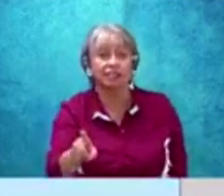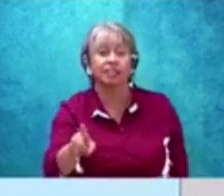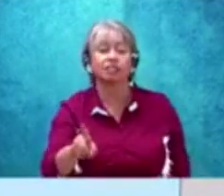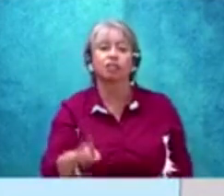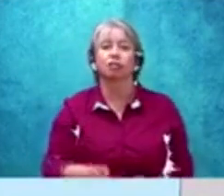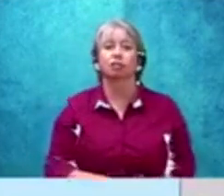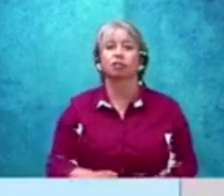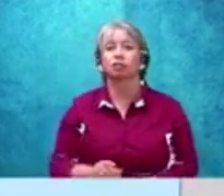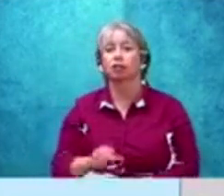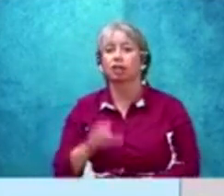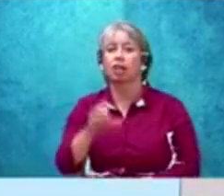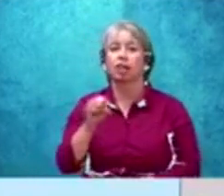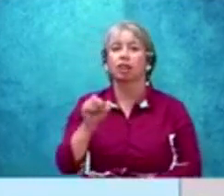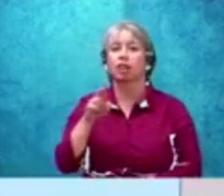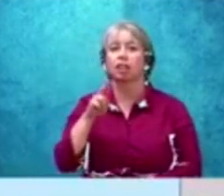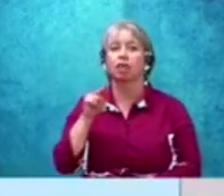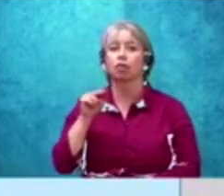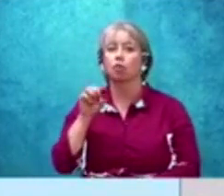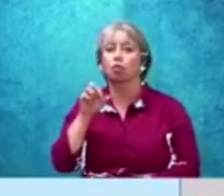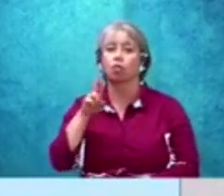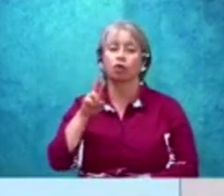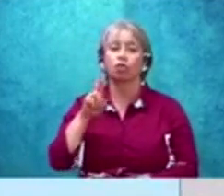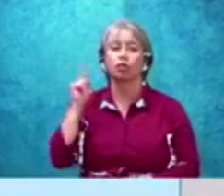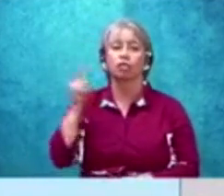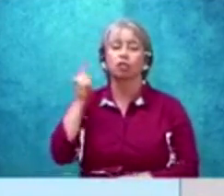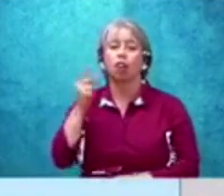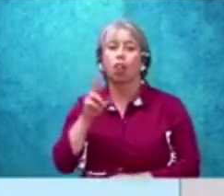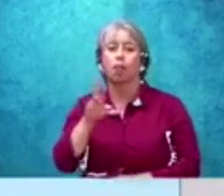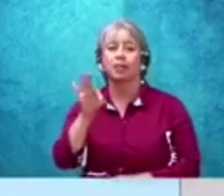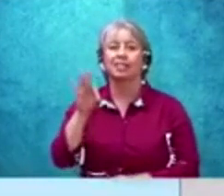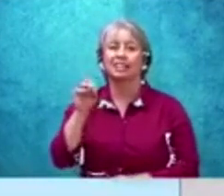The corner. It's always 90 degrees.